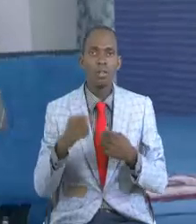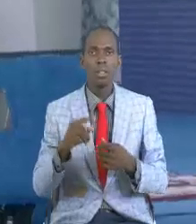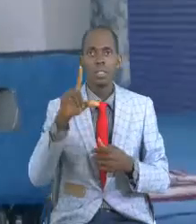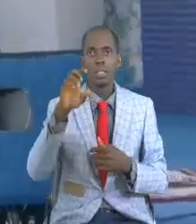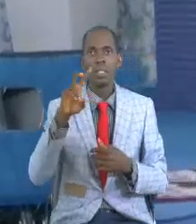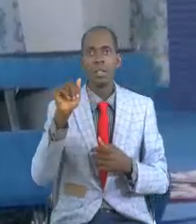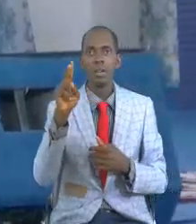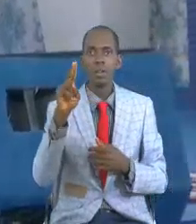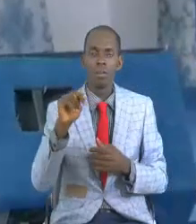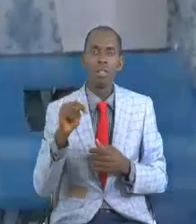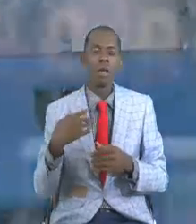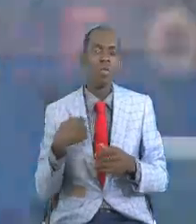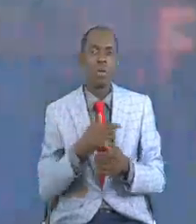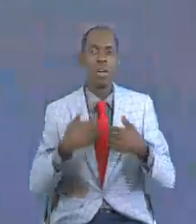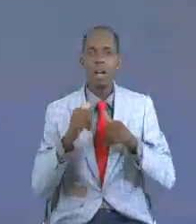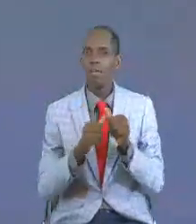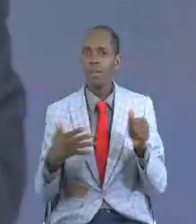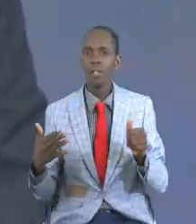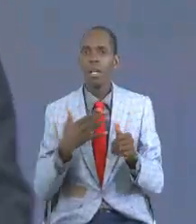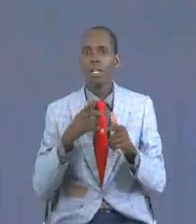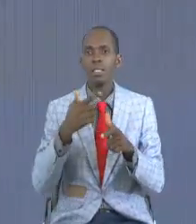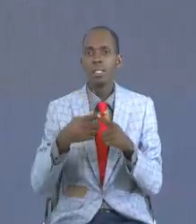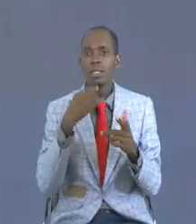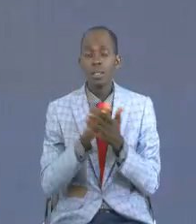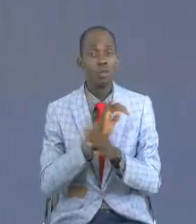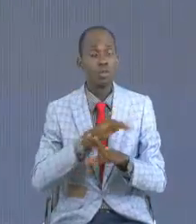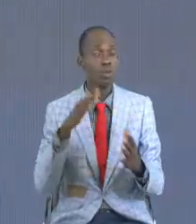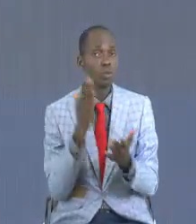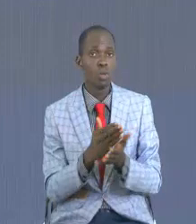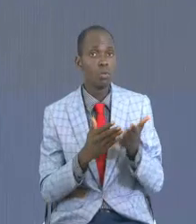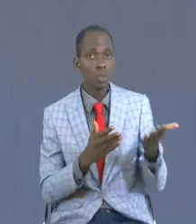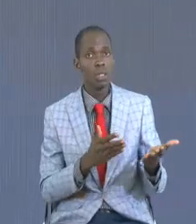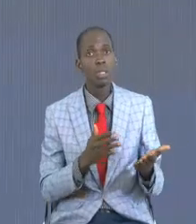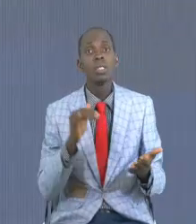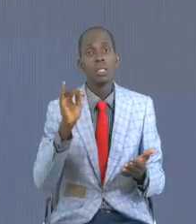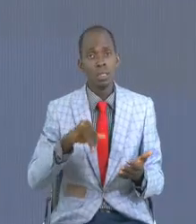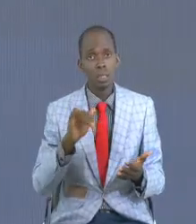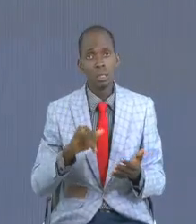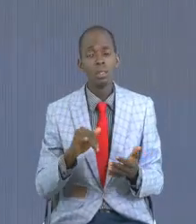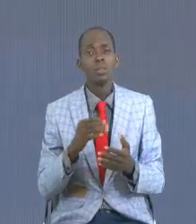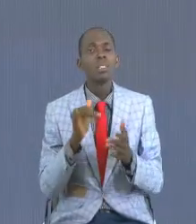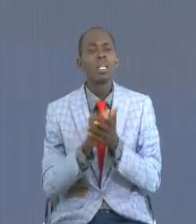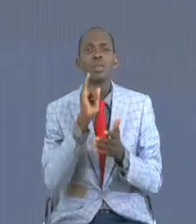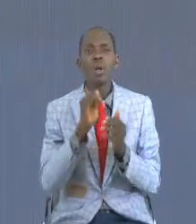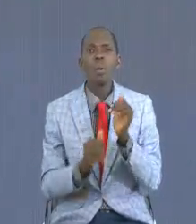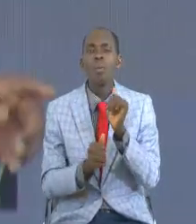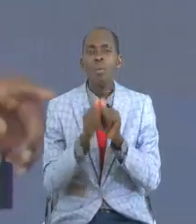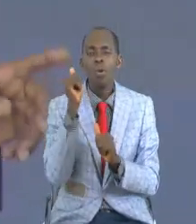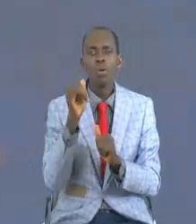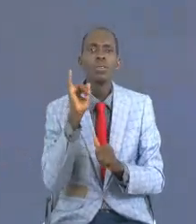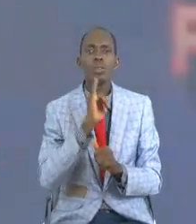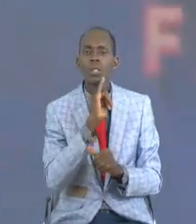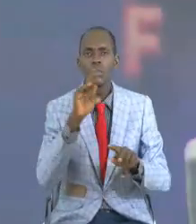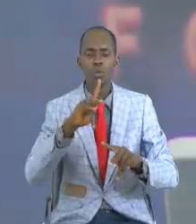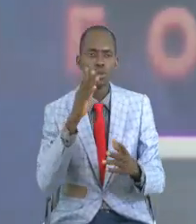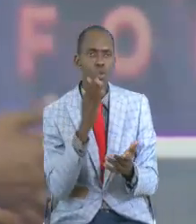everything. And then it says, don't stop there. That's why the average Israelite stopped in the old covenant, and